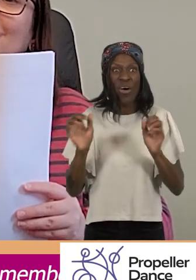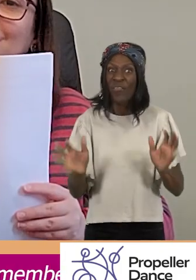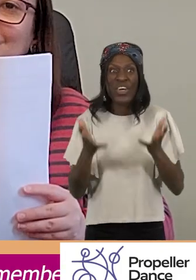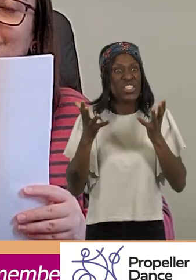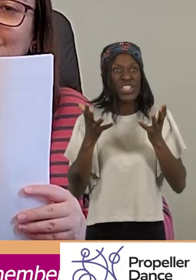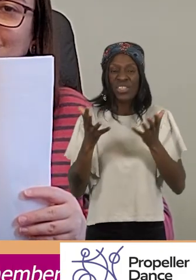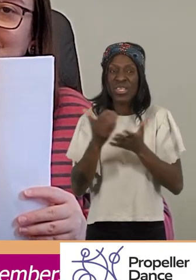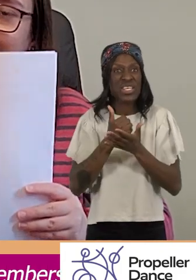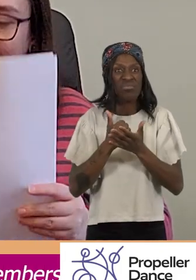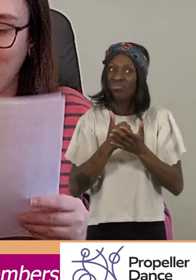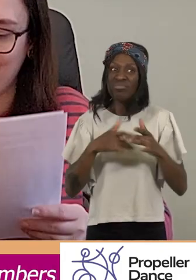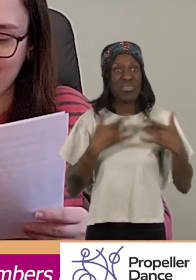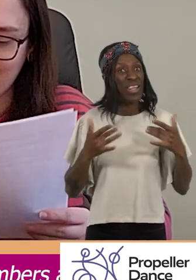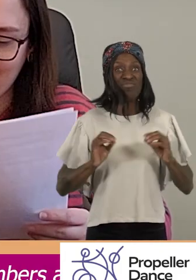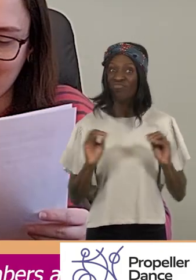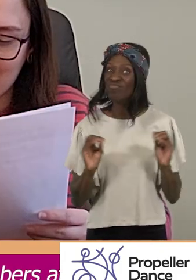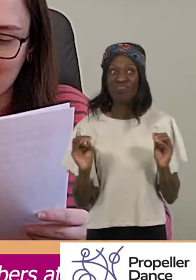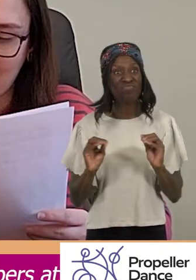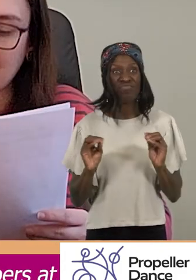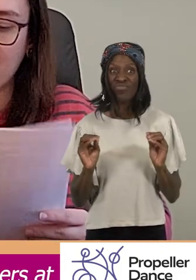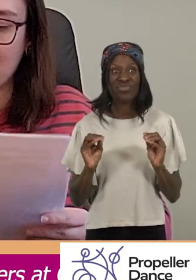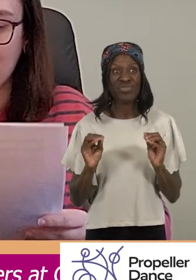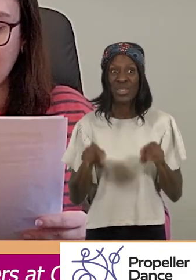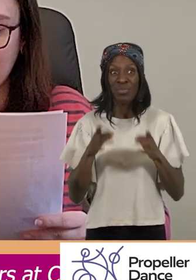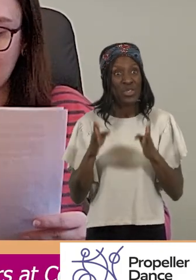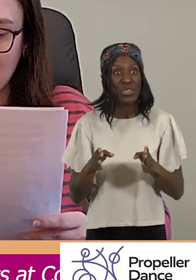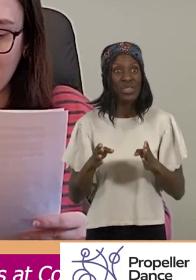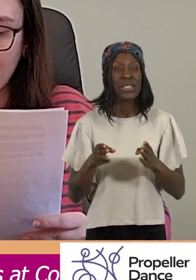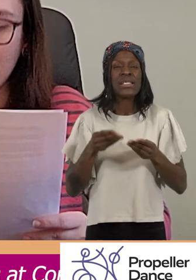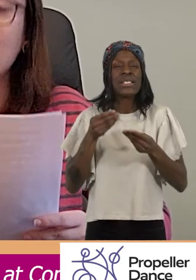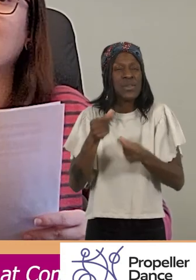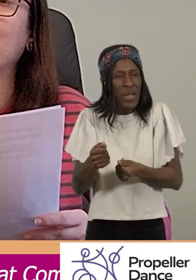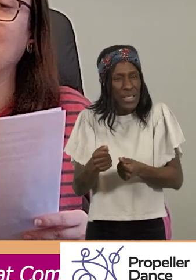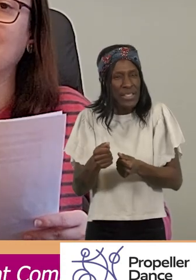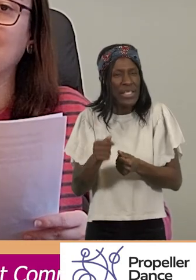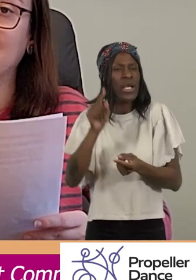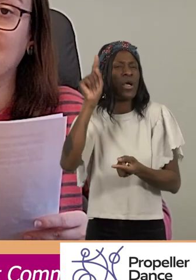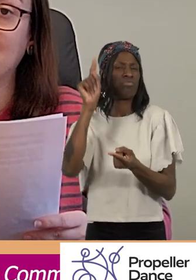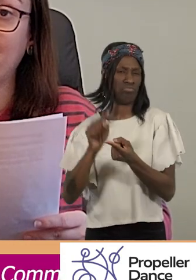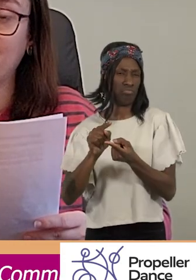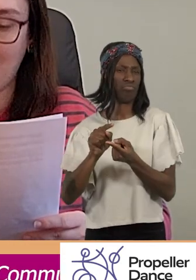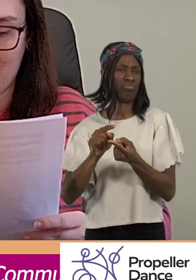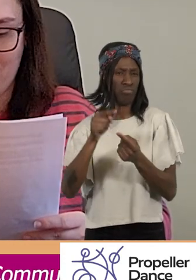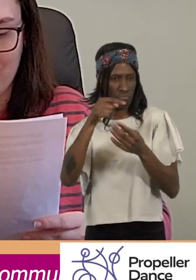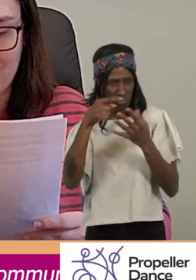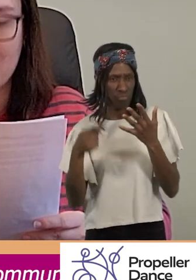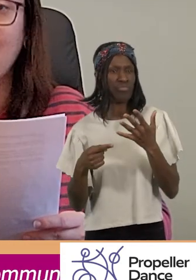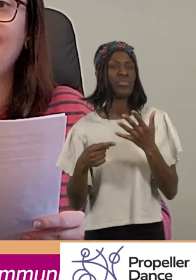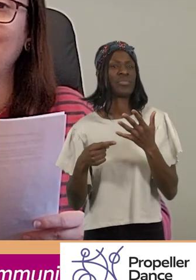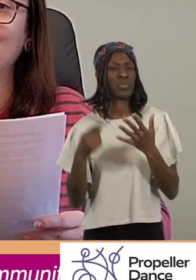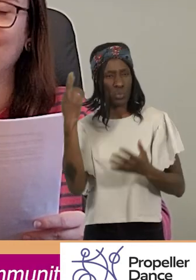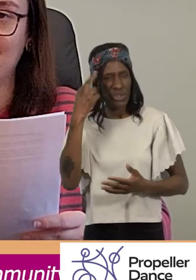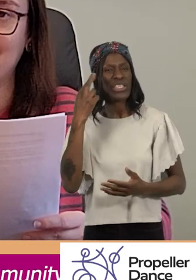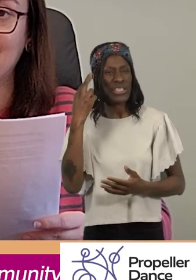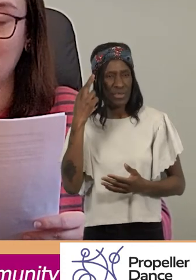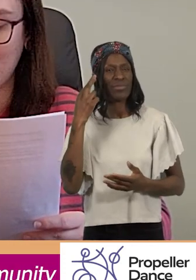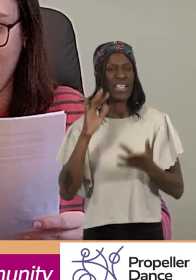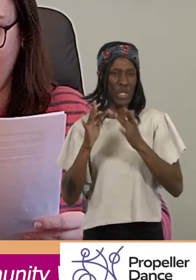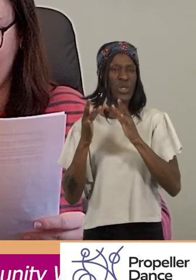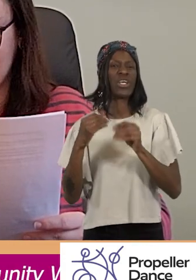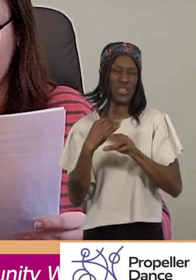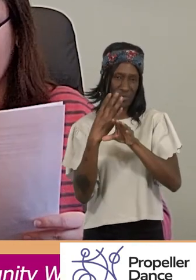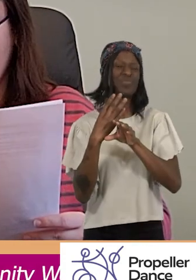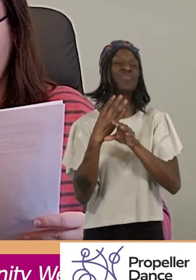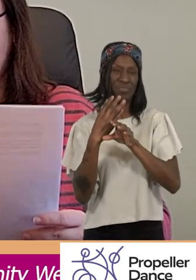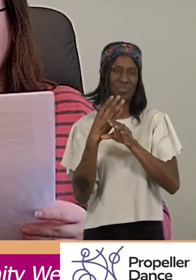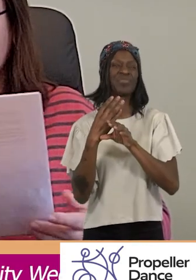events with no in-person this year. As for expenses, there were fewer expenses in several categories, again due to the digital